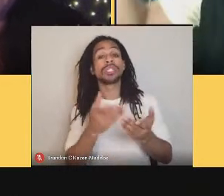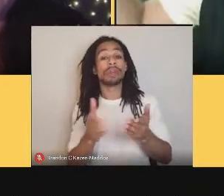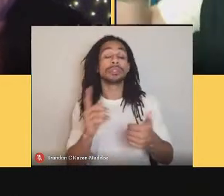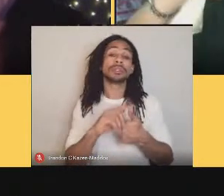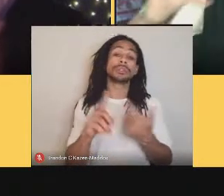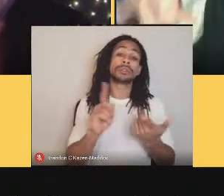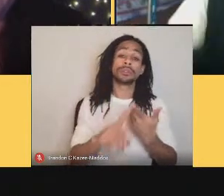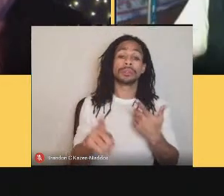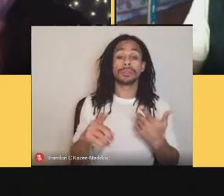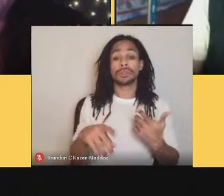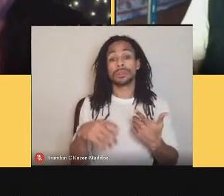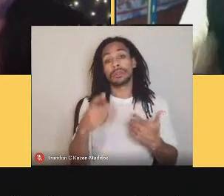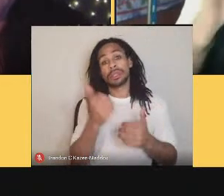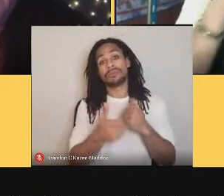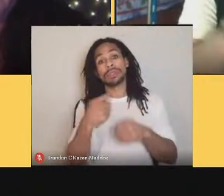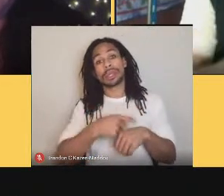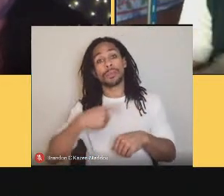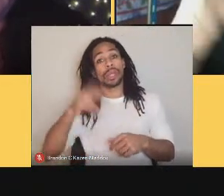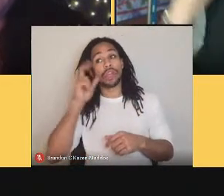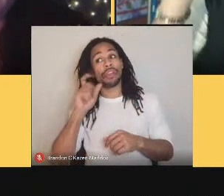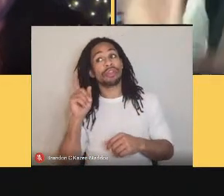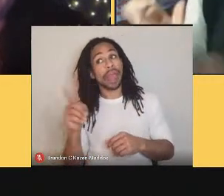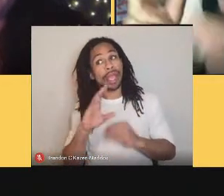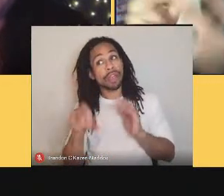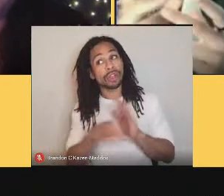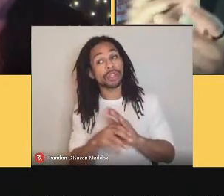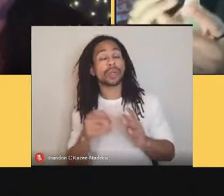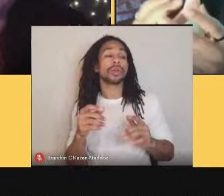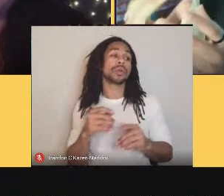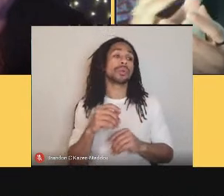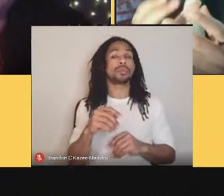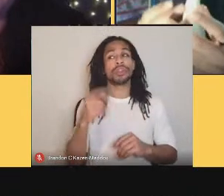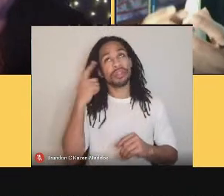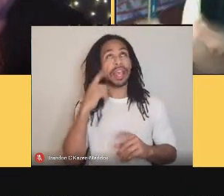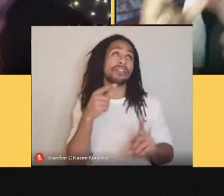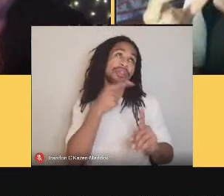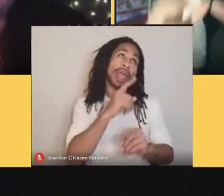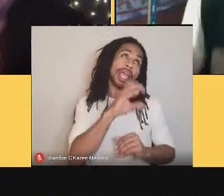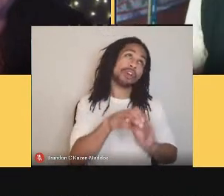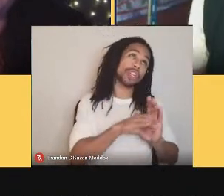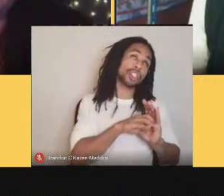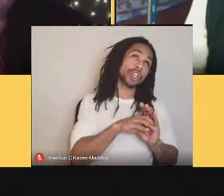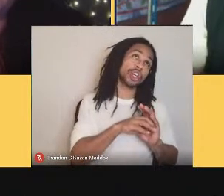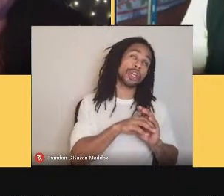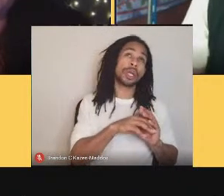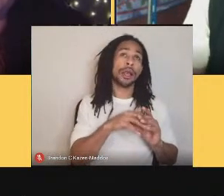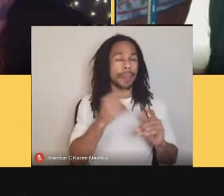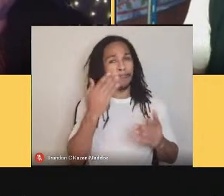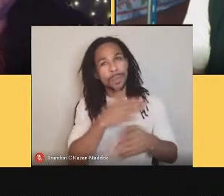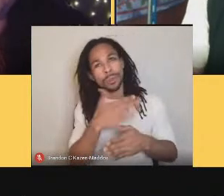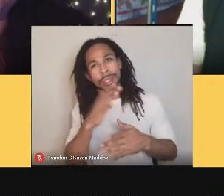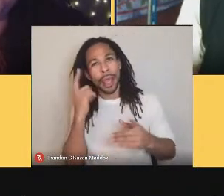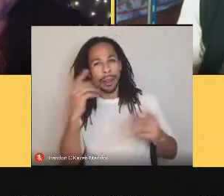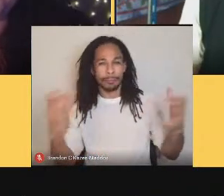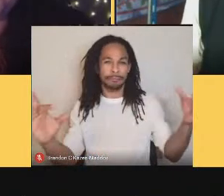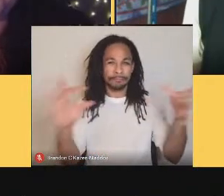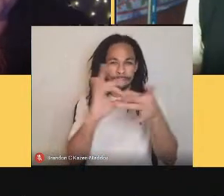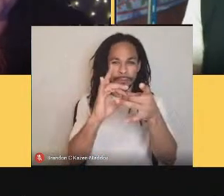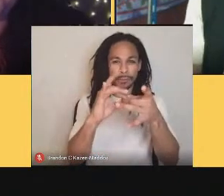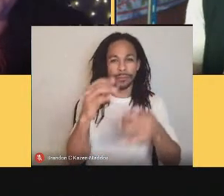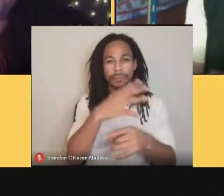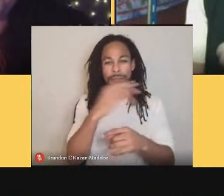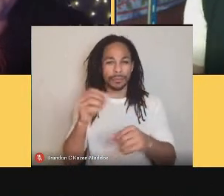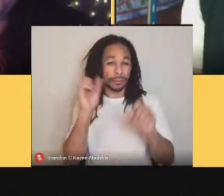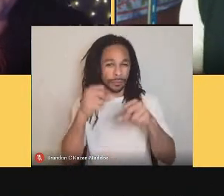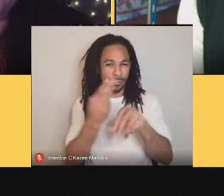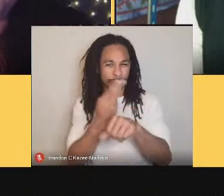as every time we hear this character, we hear this instrument or this little tune that's coming in. It can be very much be